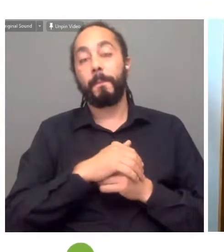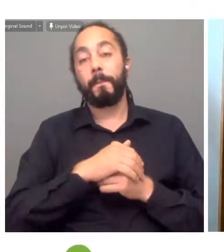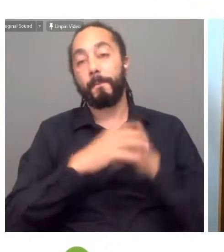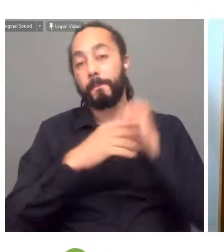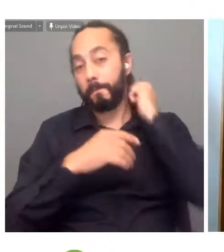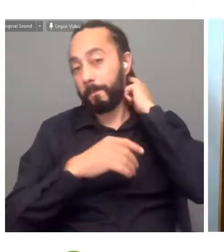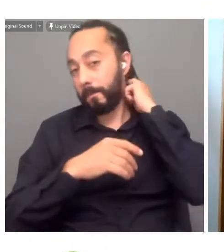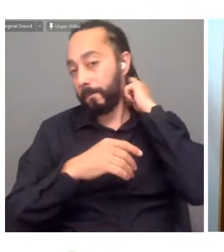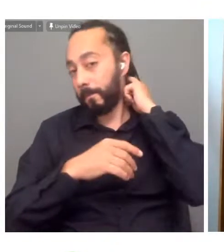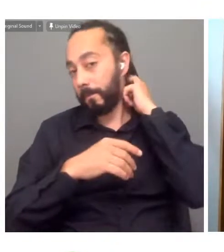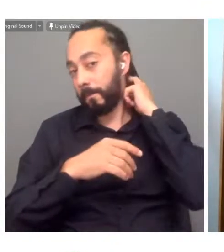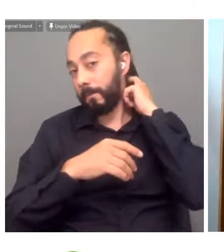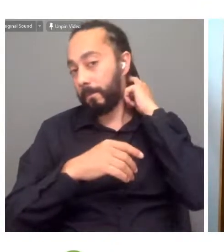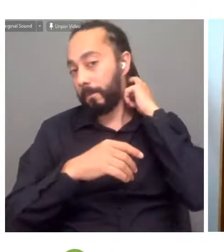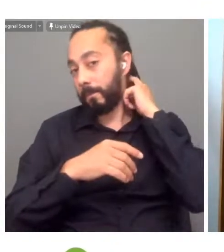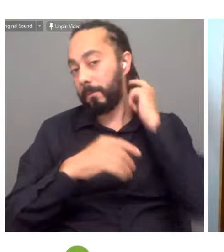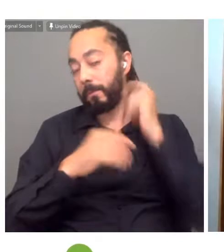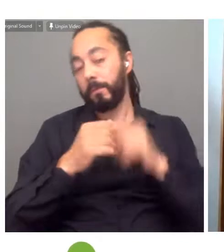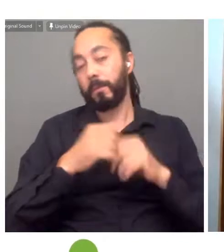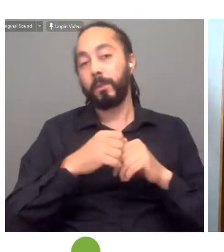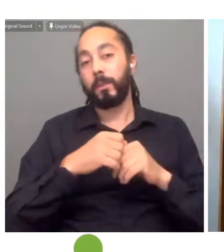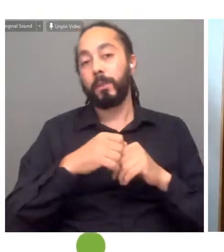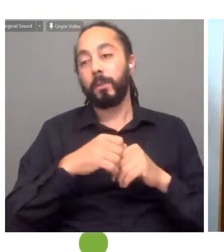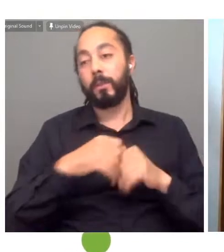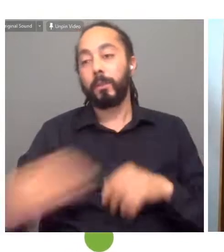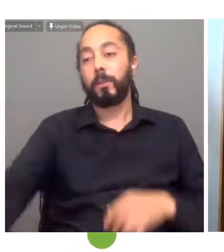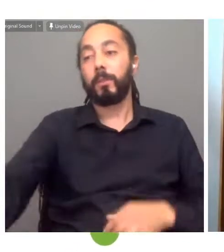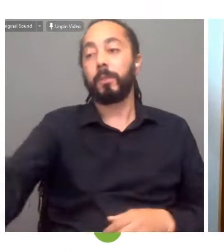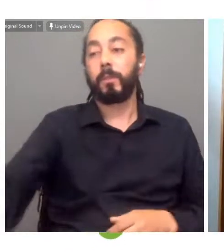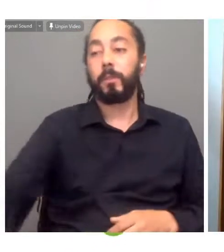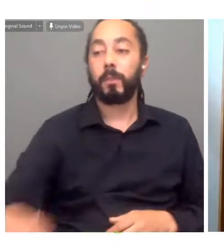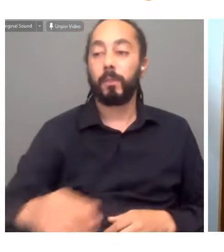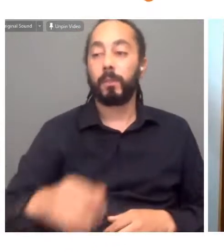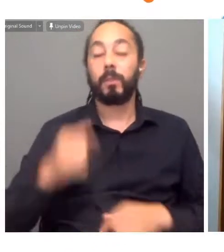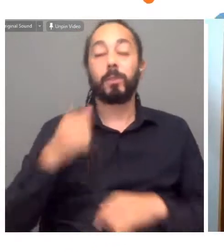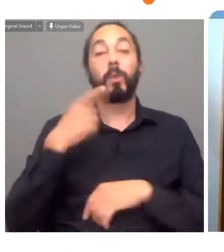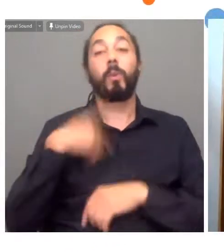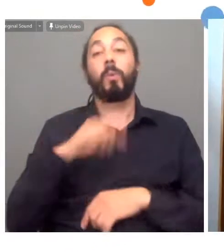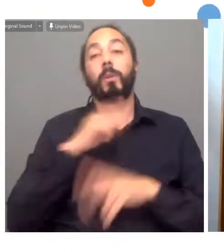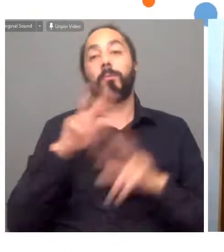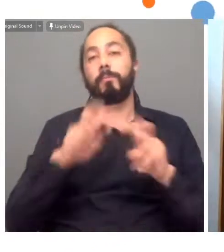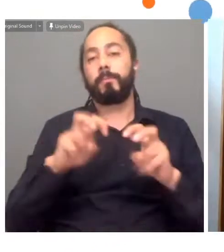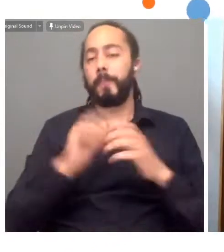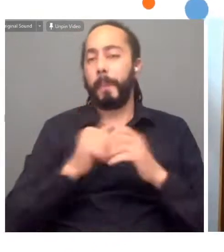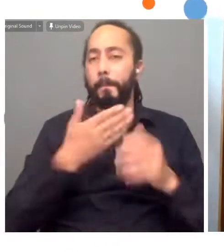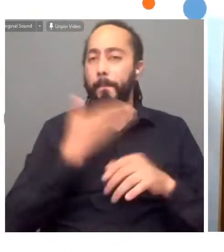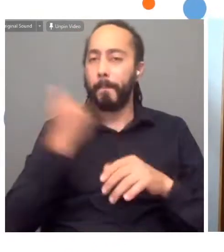could, what would be the best mechanism, or if not the best, you know, a good mechanism